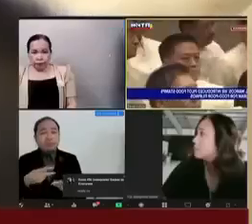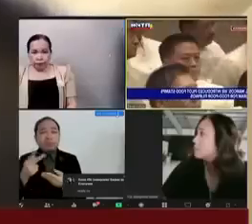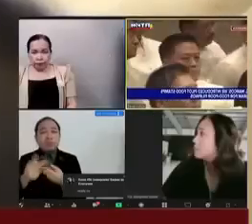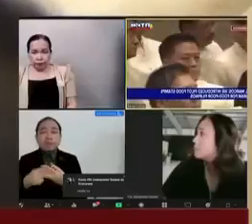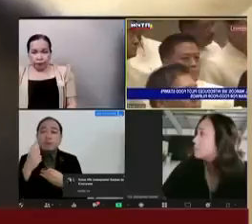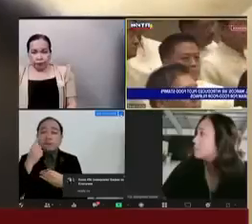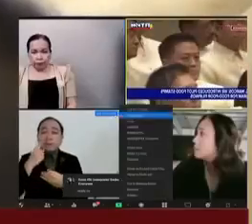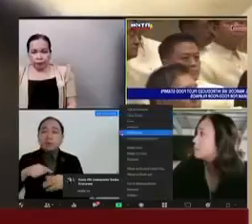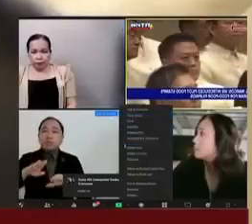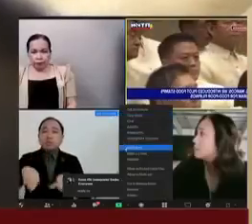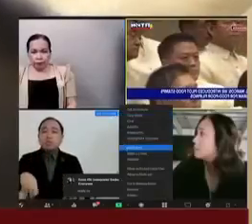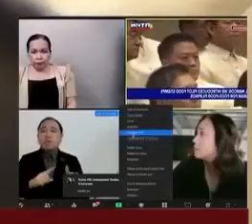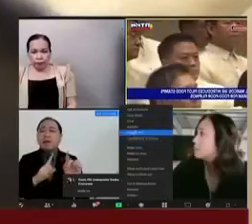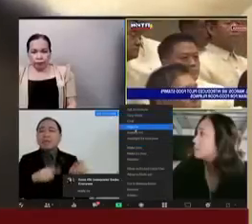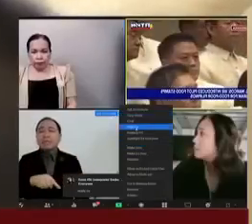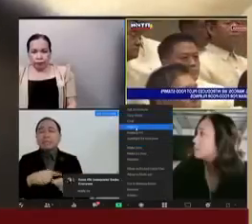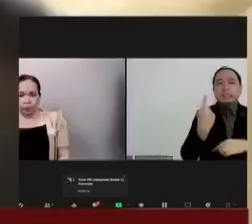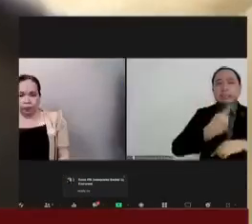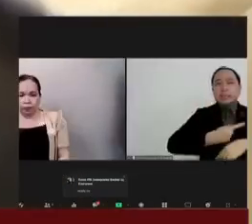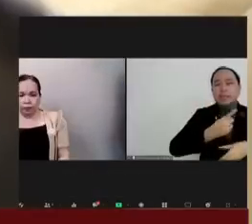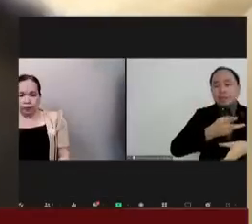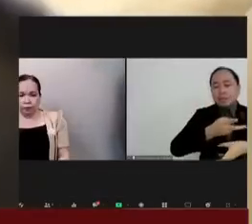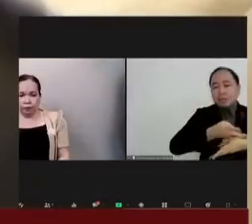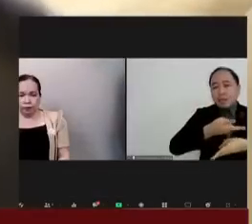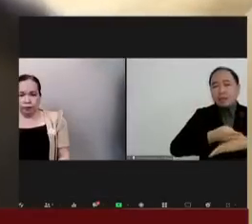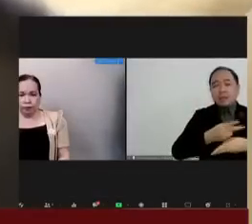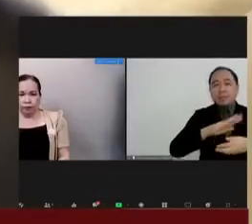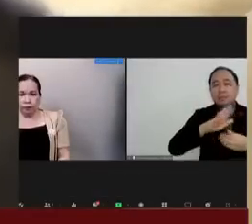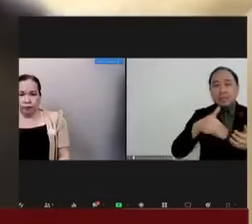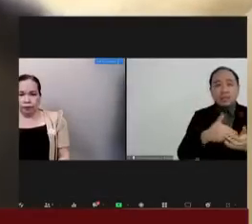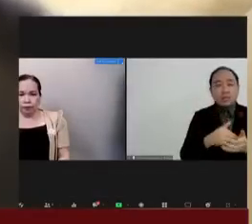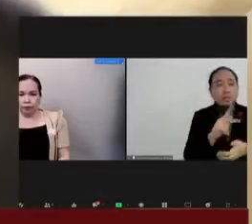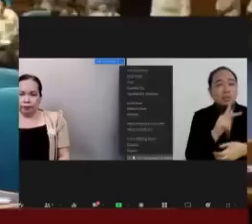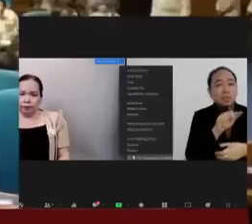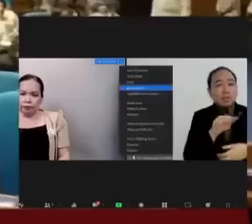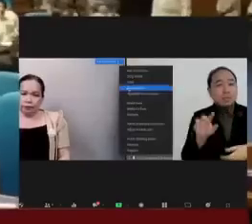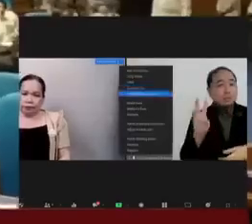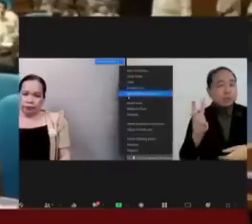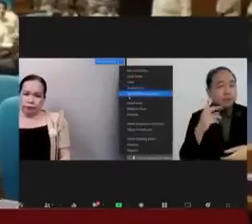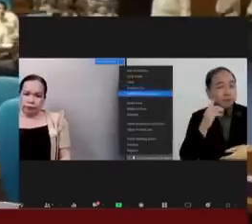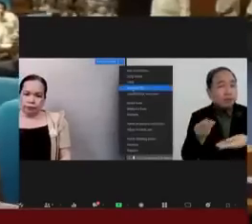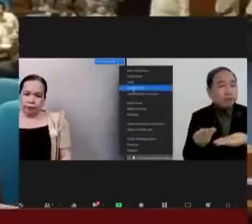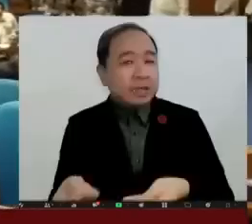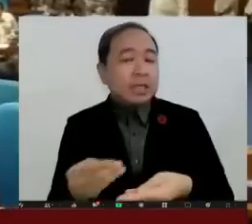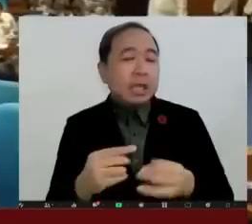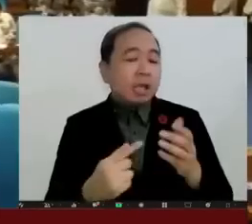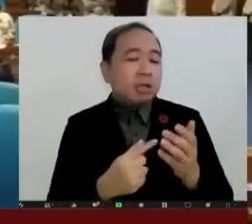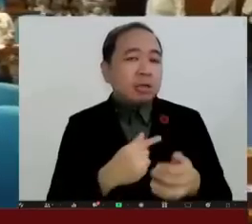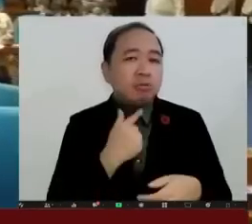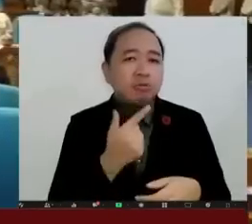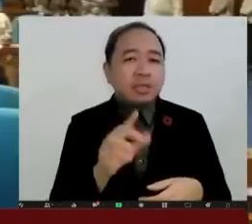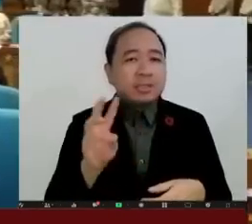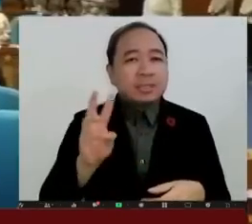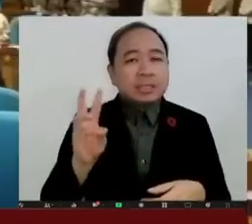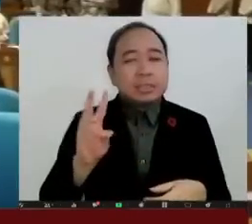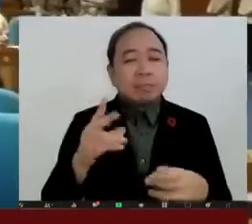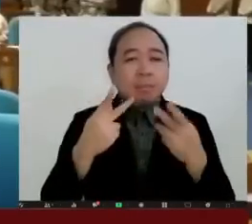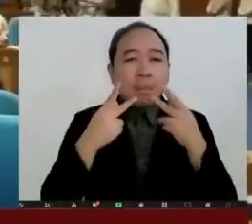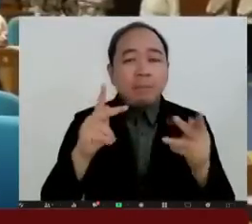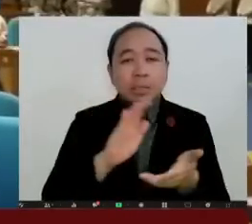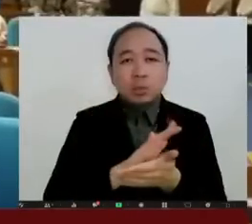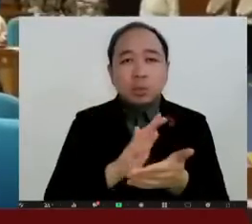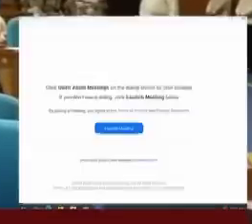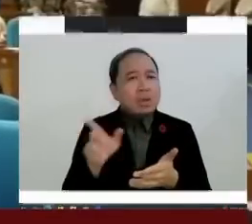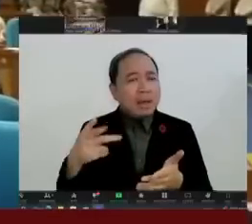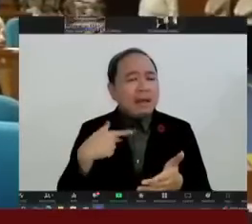centers. The K-6 program will feed kindergarten to grade 6 public school students who are suffering from wasting